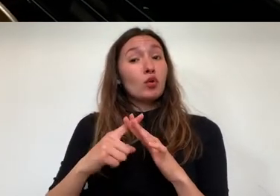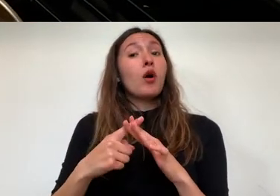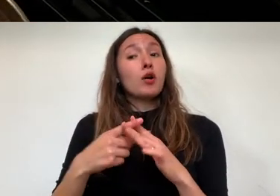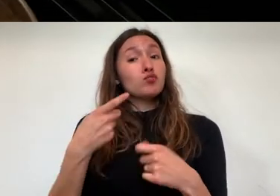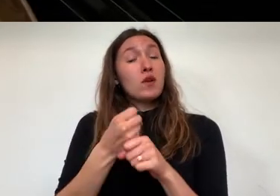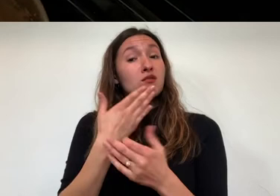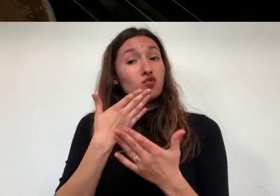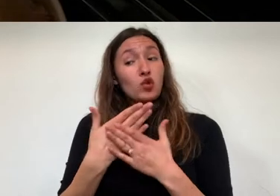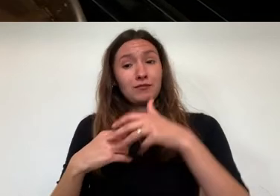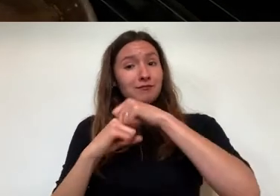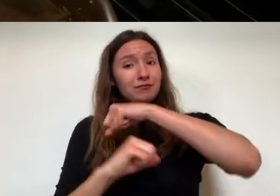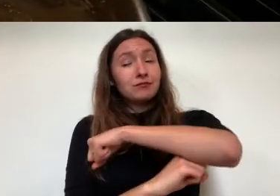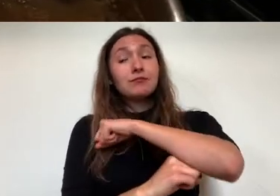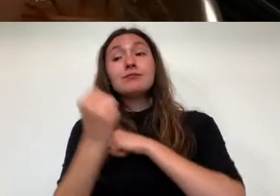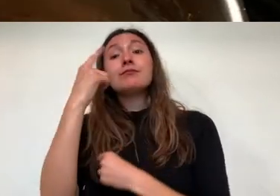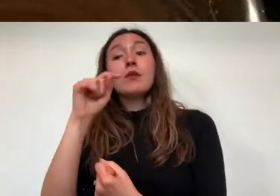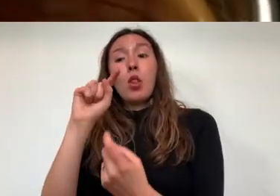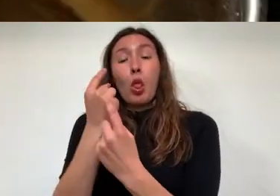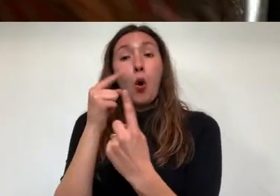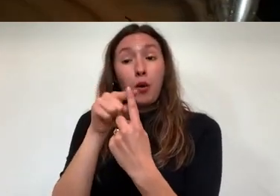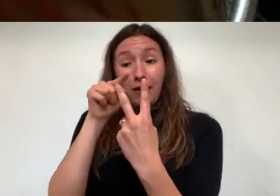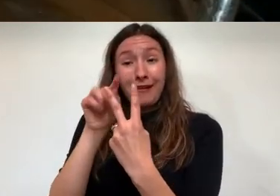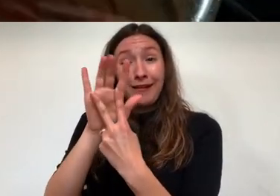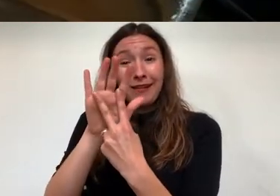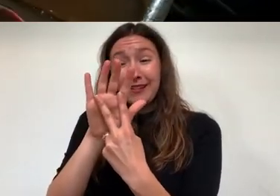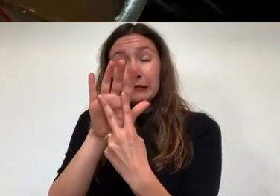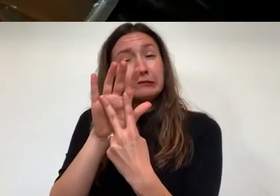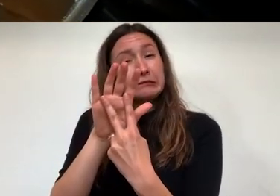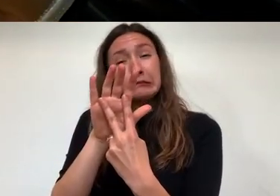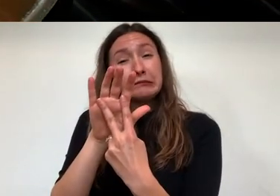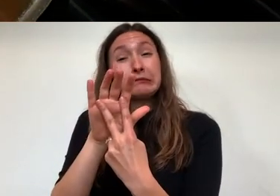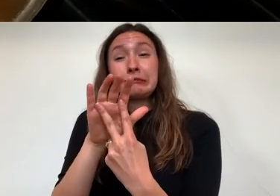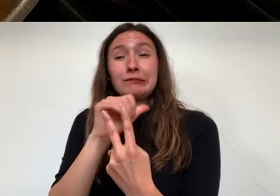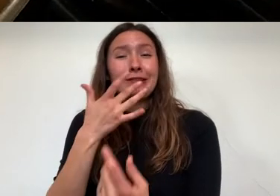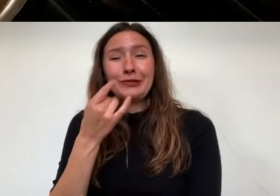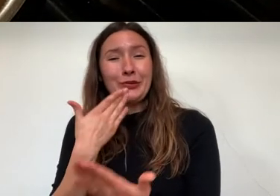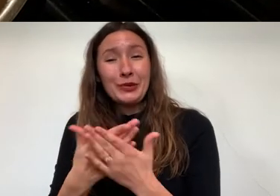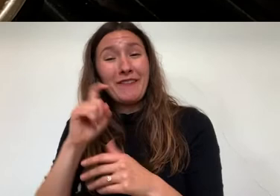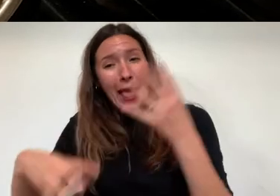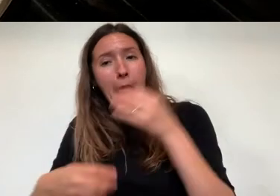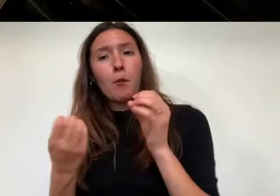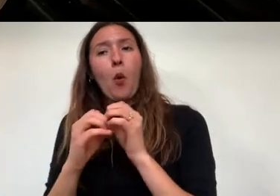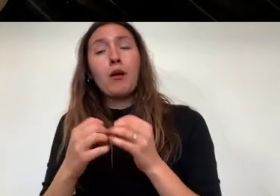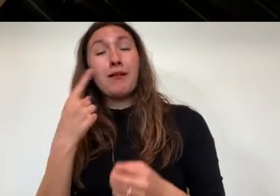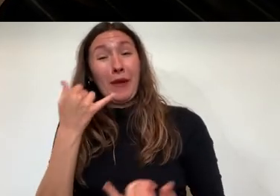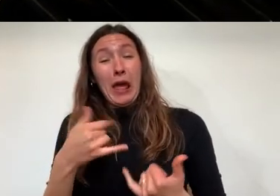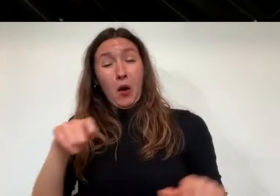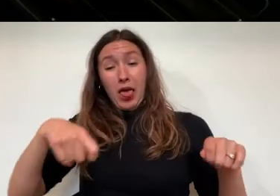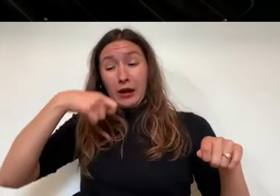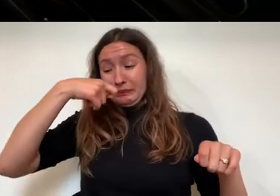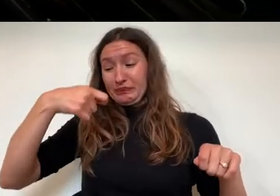you get this. Now this is the start of a roux. It looks disgusting.